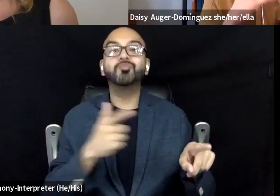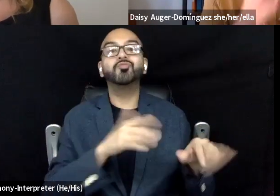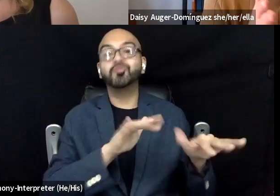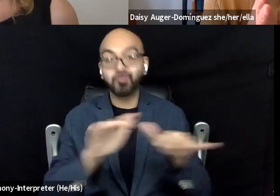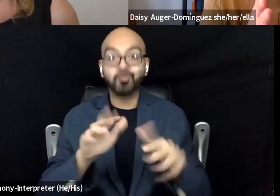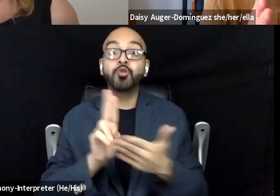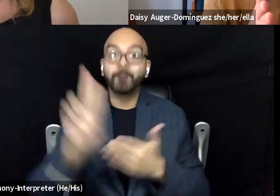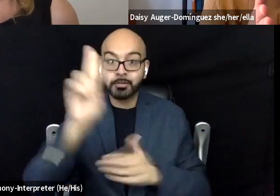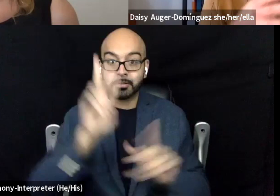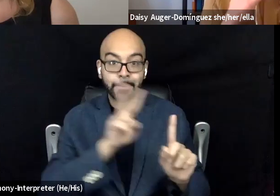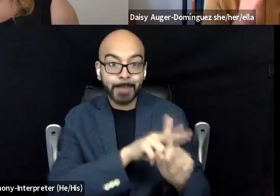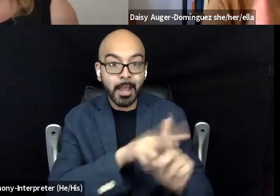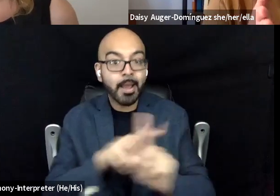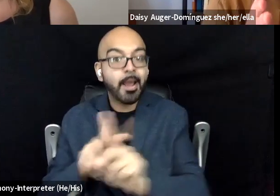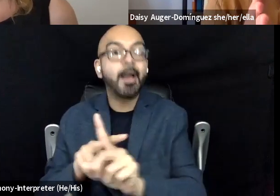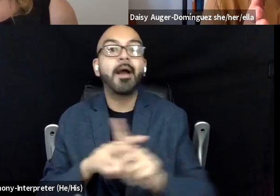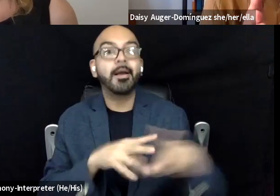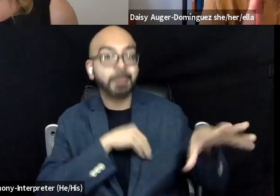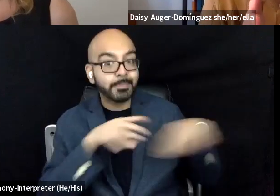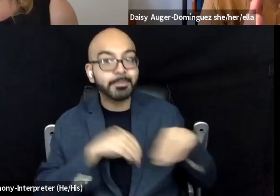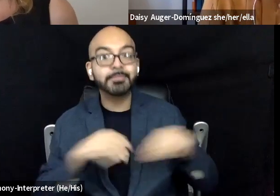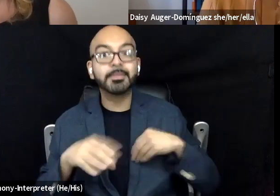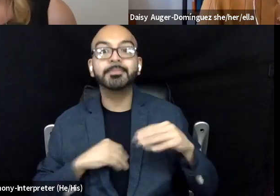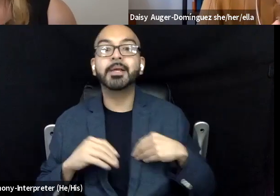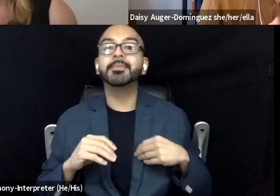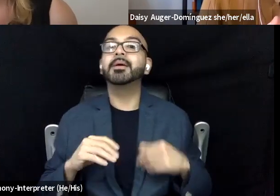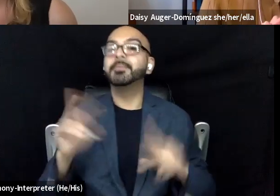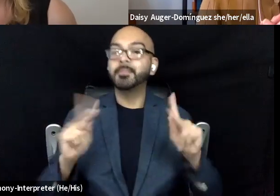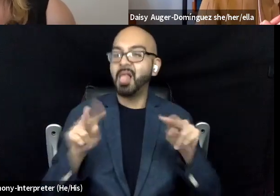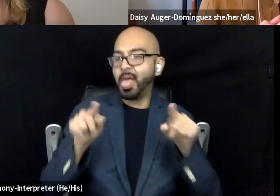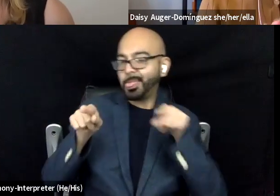accepted, receiving comments like, oh, you got in because of affirmative action.